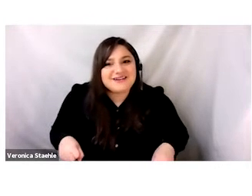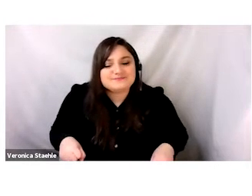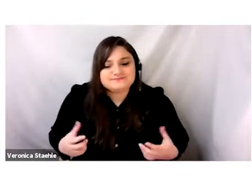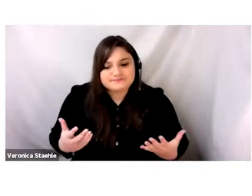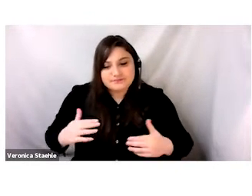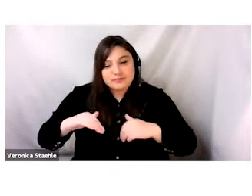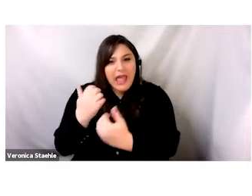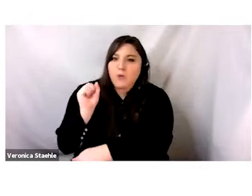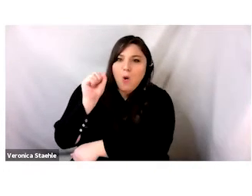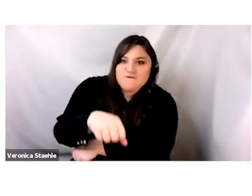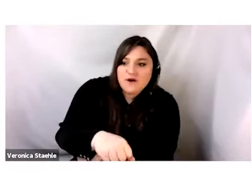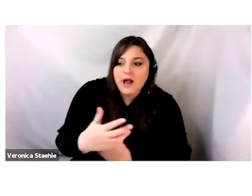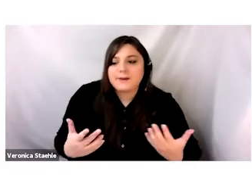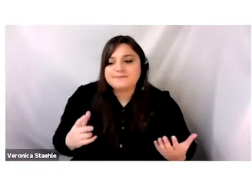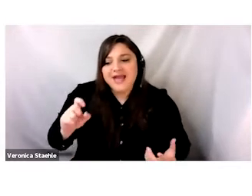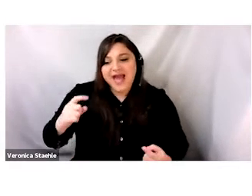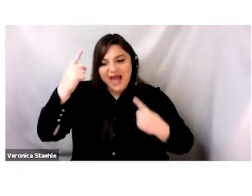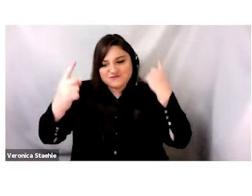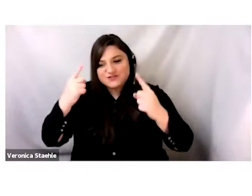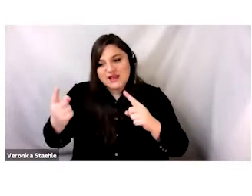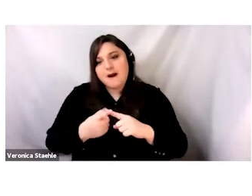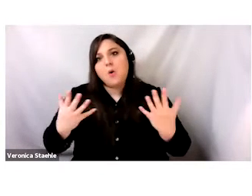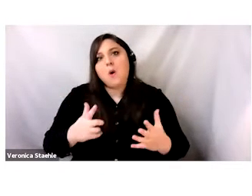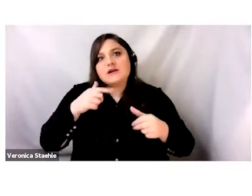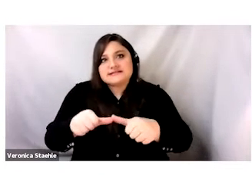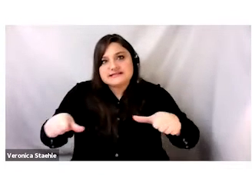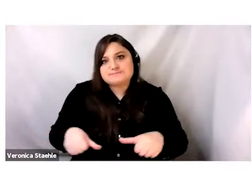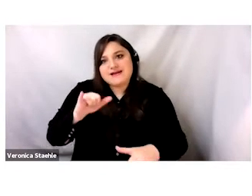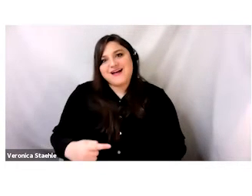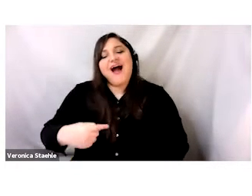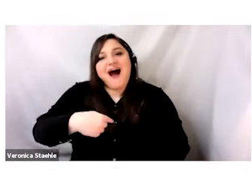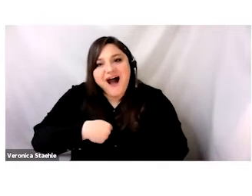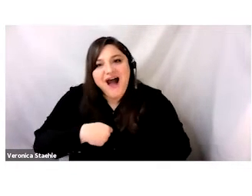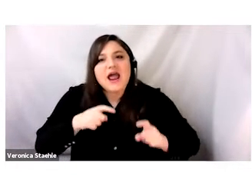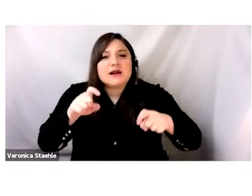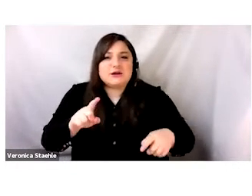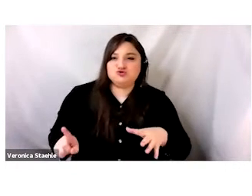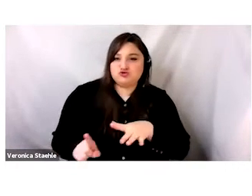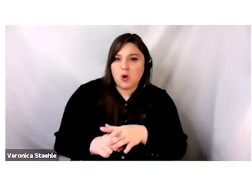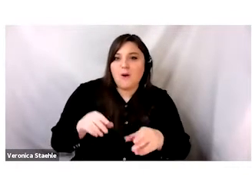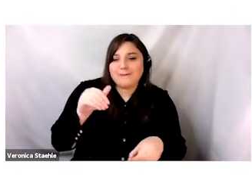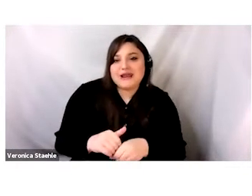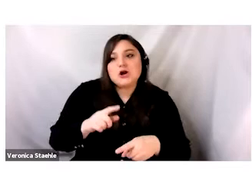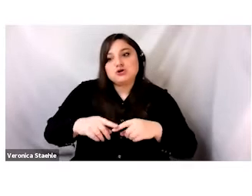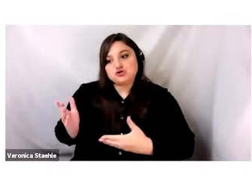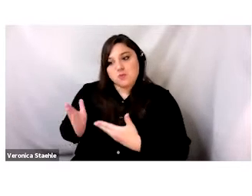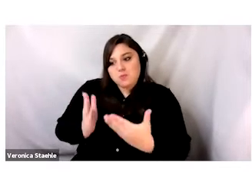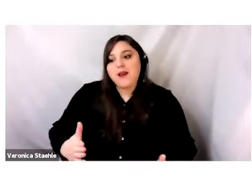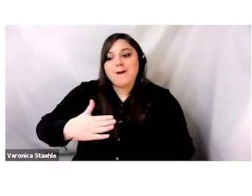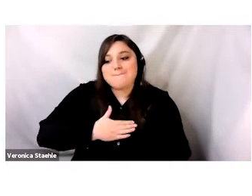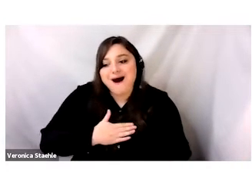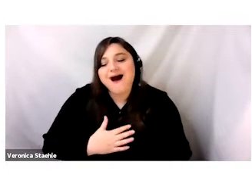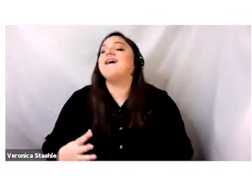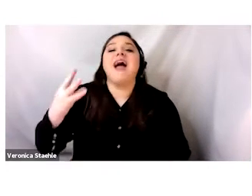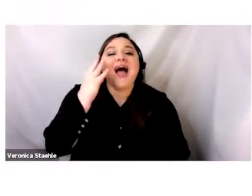is the space that I need to show up in where I can effectively do it. And I have that living connection and expertise that I can leverage